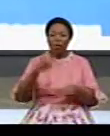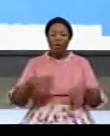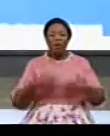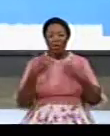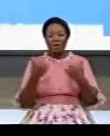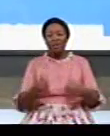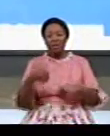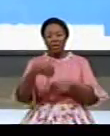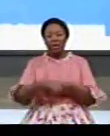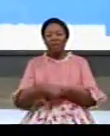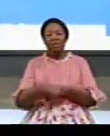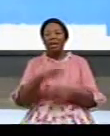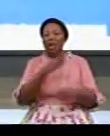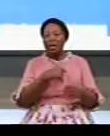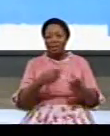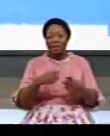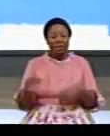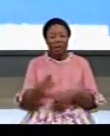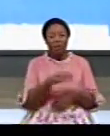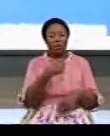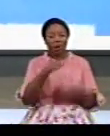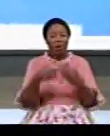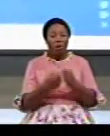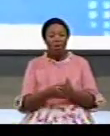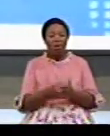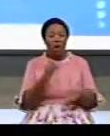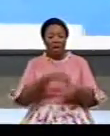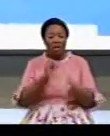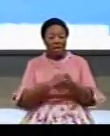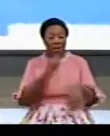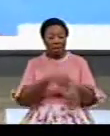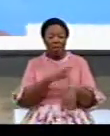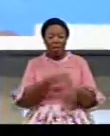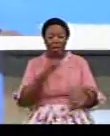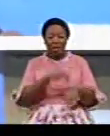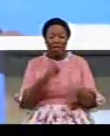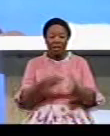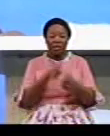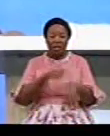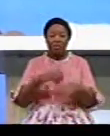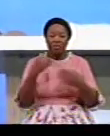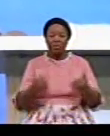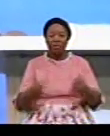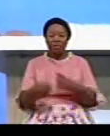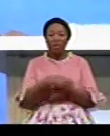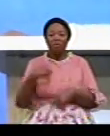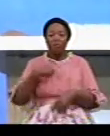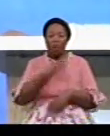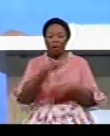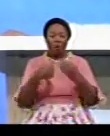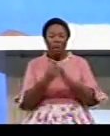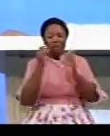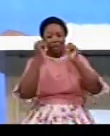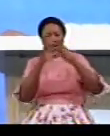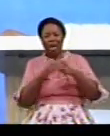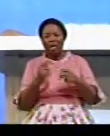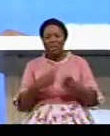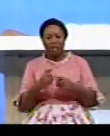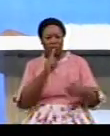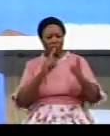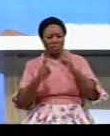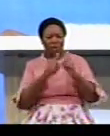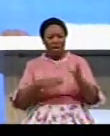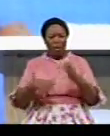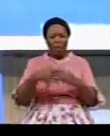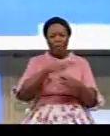heart, a change of life, a change of mind, a change of direction. When you ask for